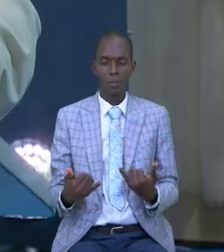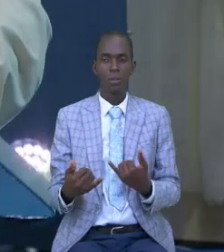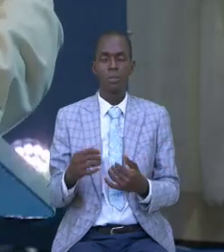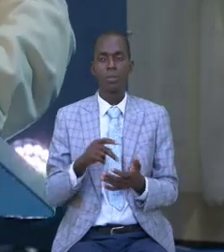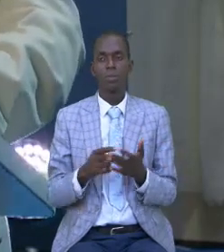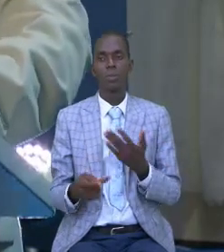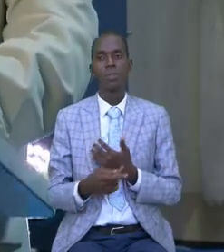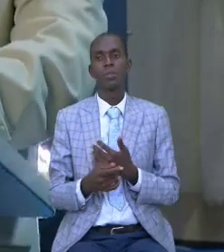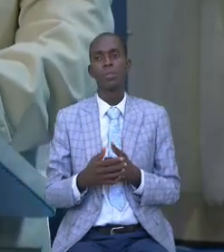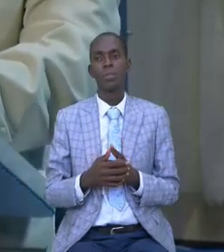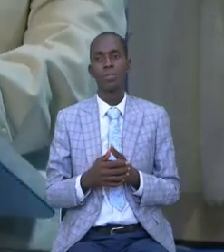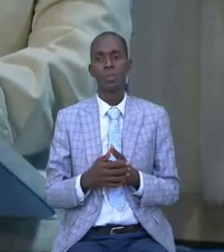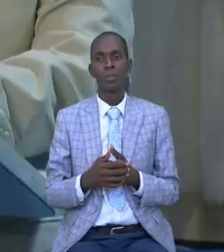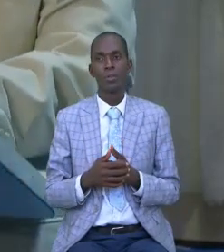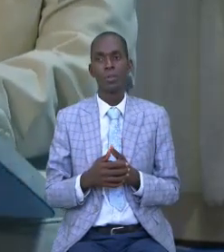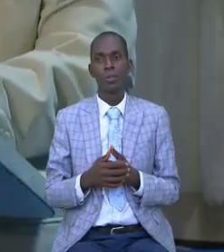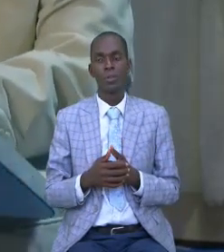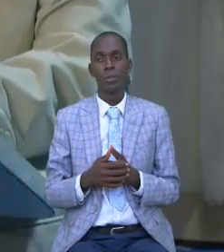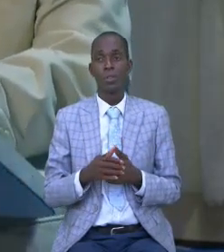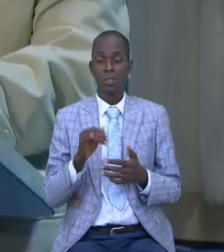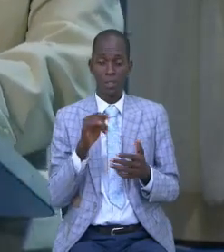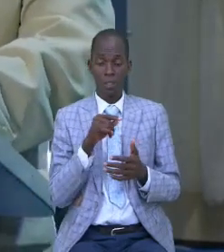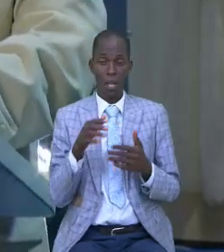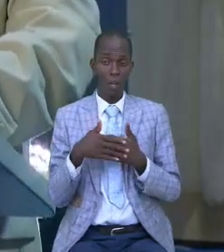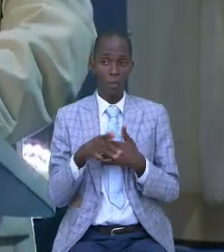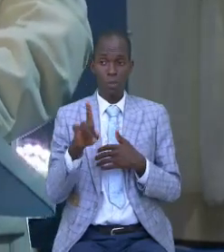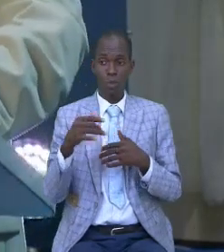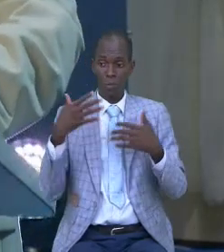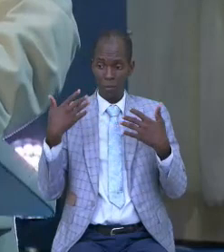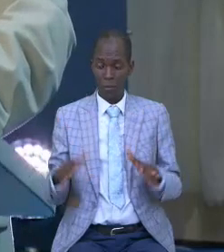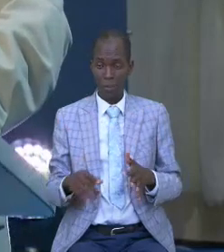this is the link we have with you. After now,